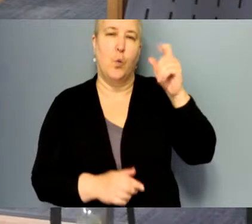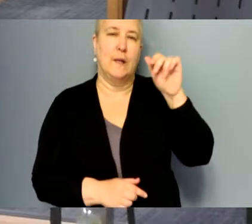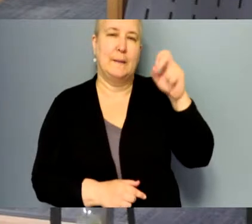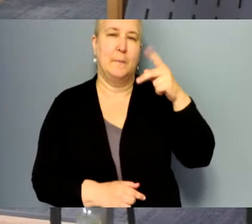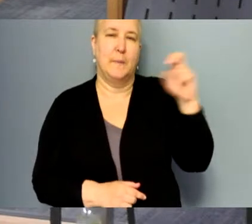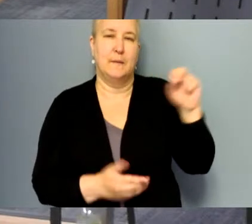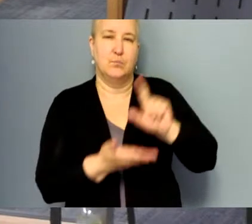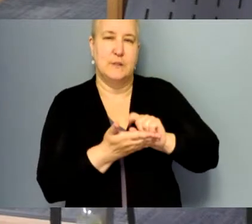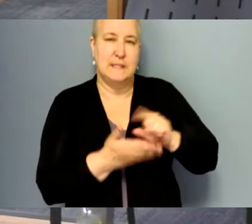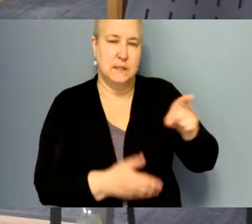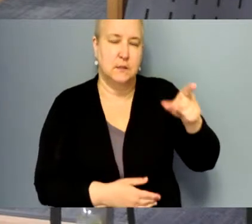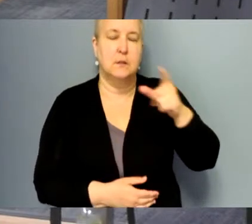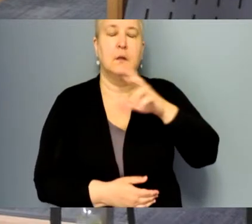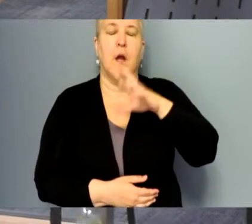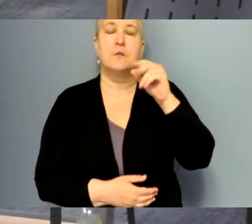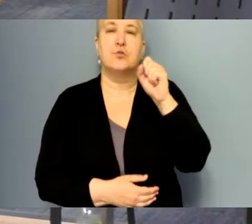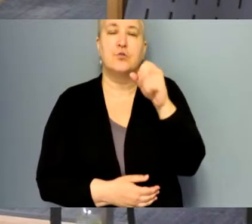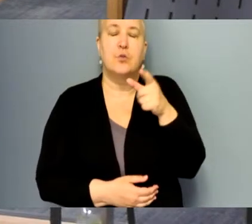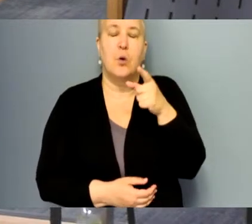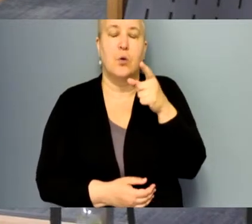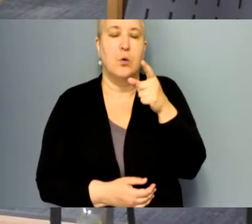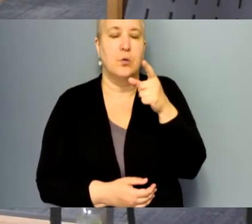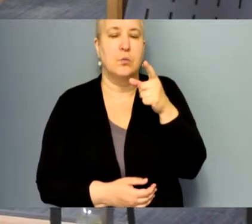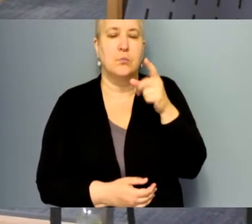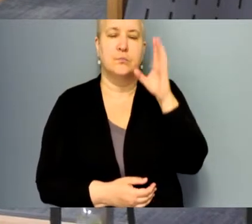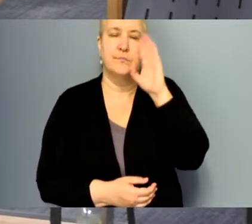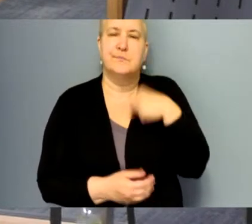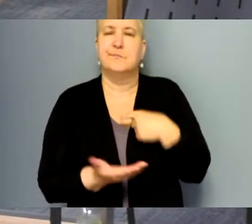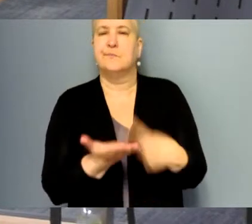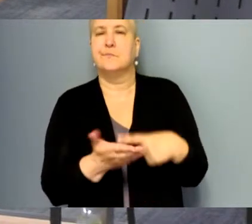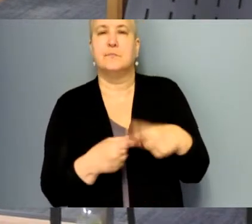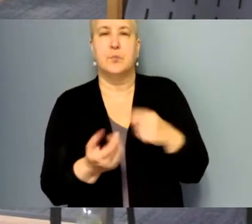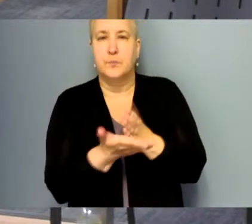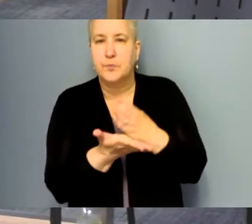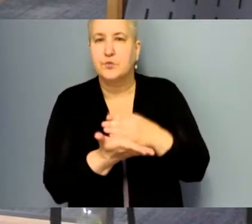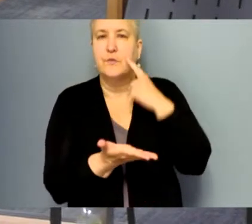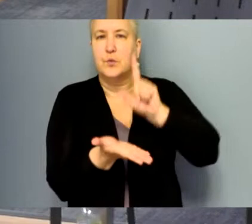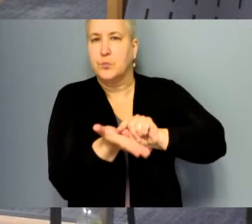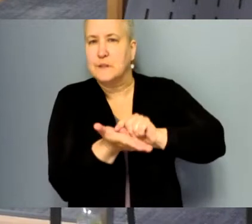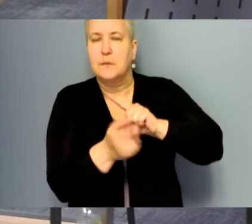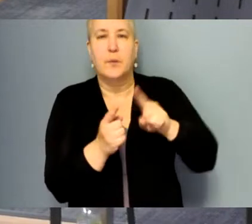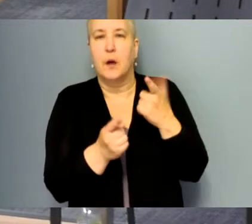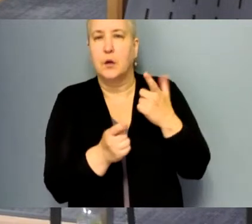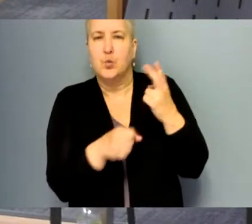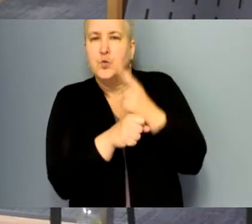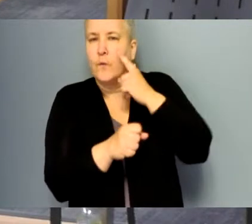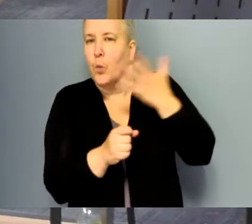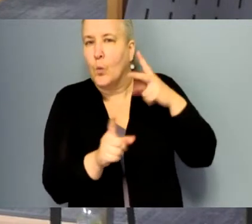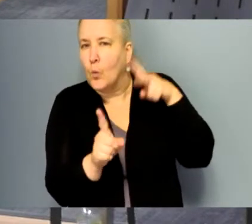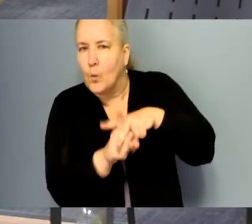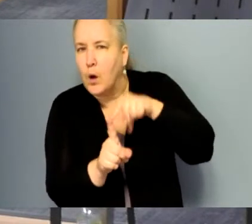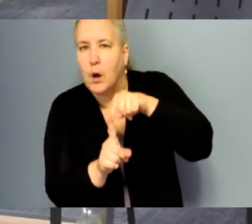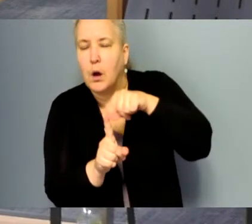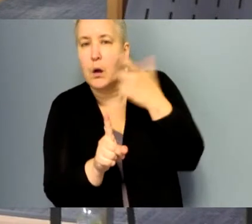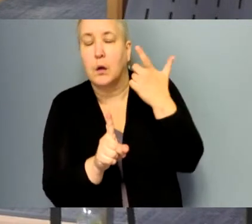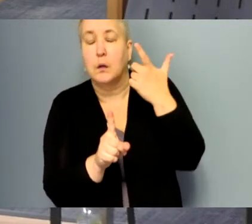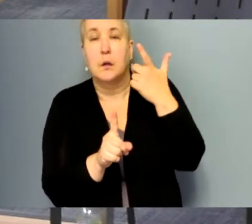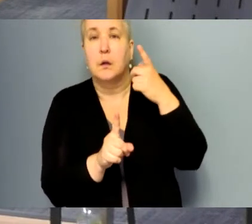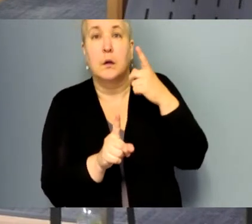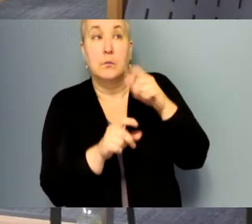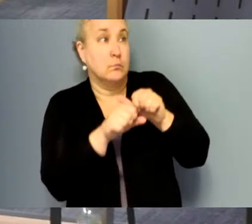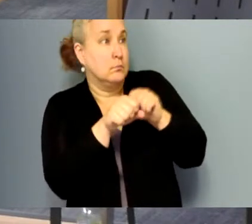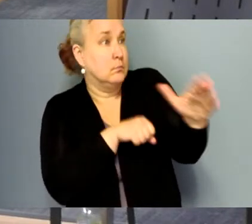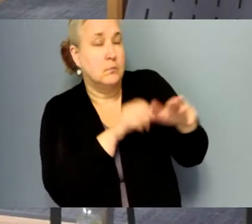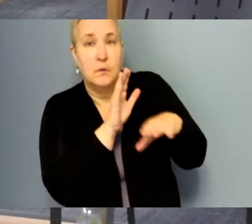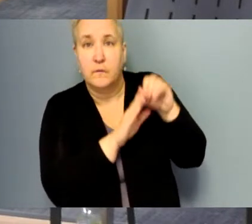printing. And so, you know, we're talking about budgets for printing, but what is it used for? Are you guys sending it to find